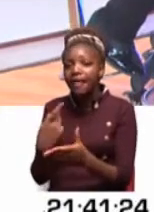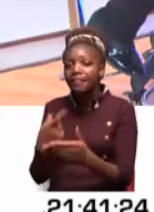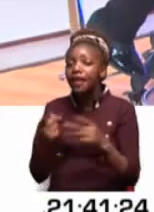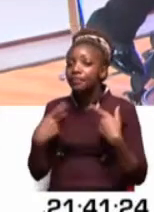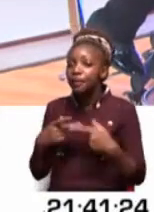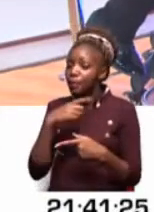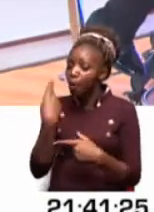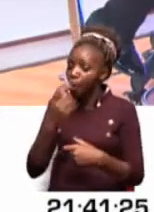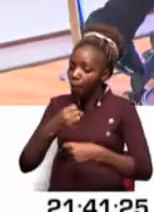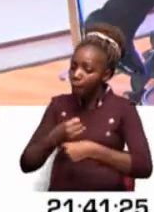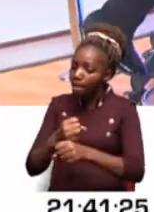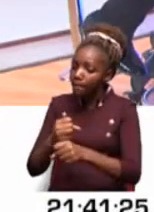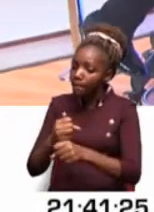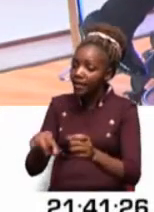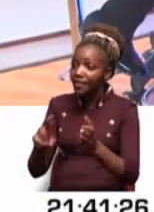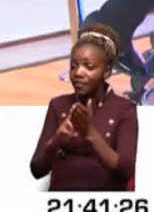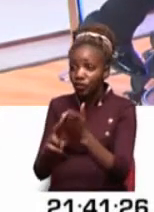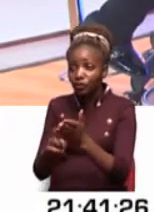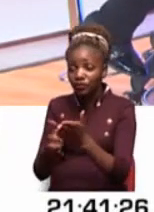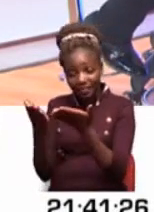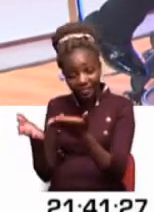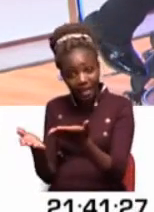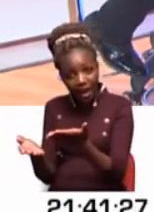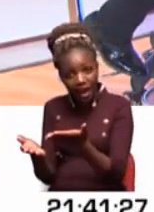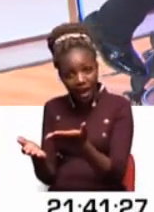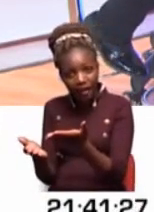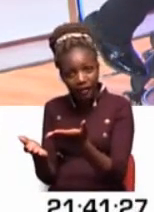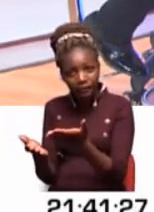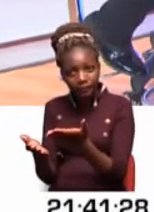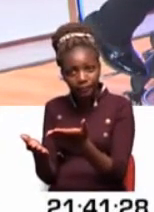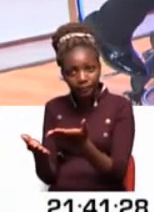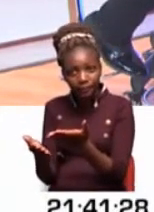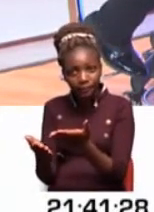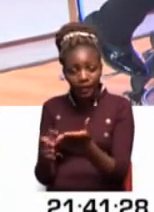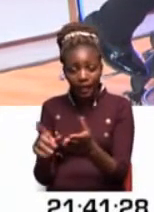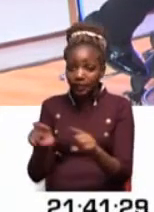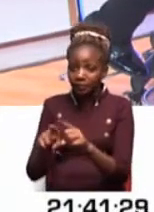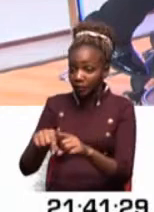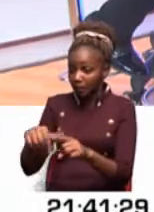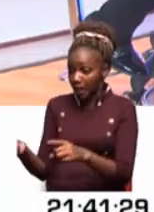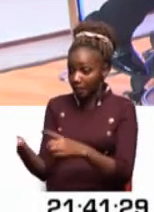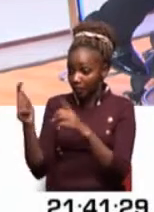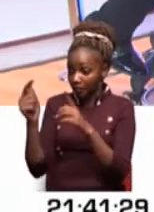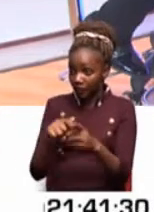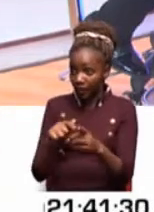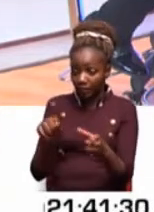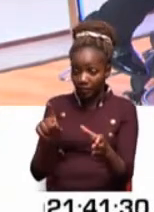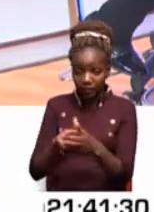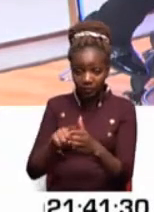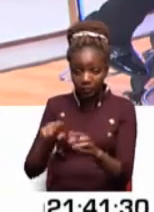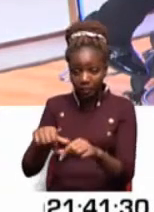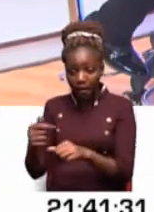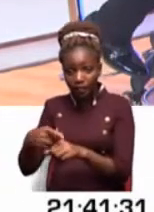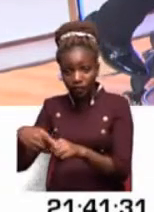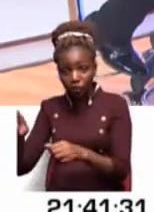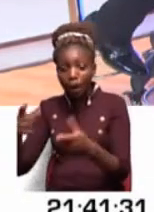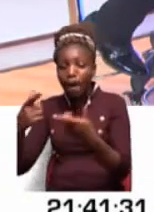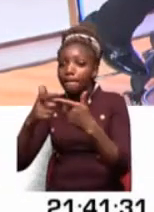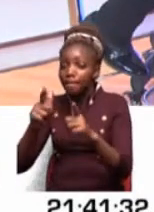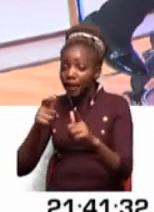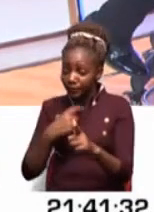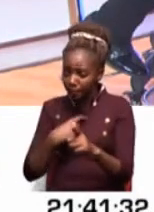revise them are actually there. They move in, they move out, others come in, you know, others go out. Mm. But for me, I take it back